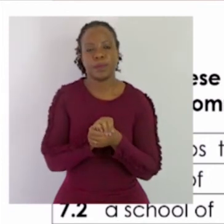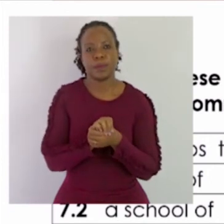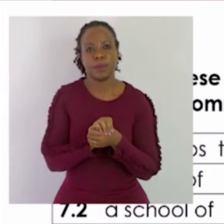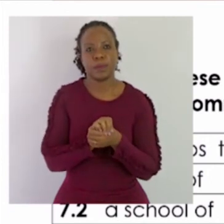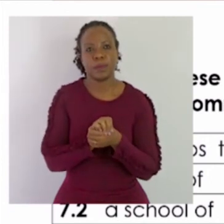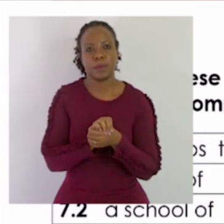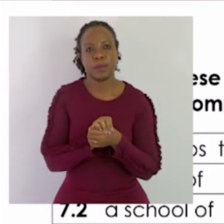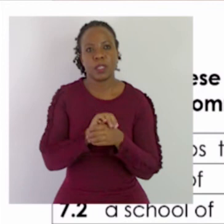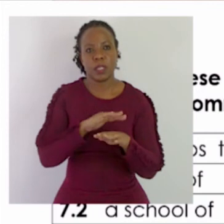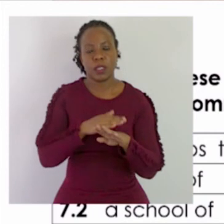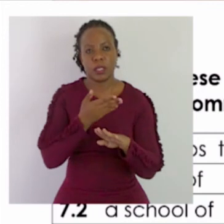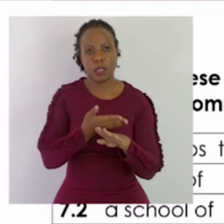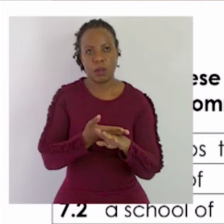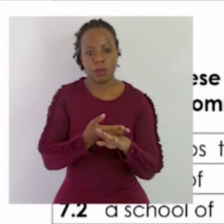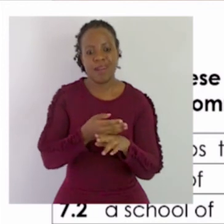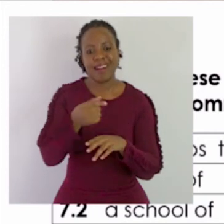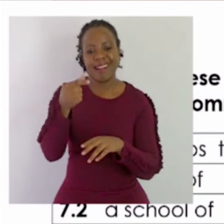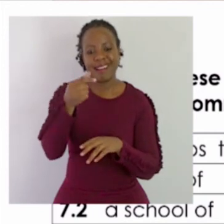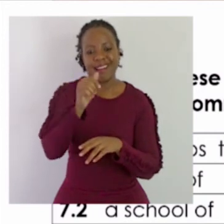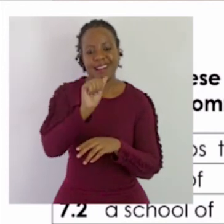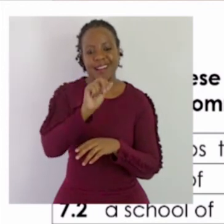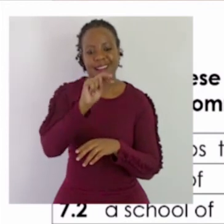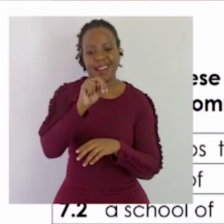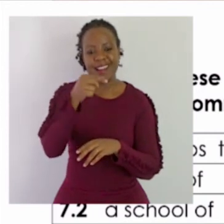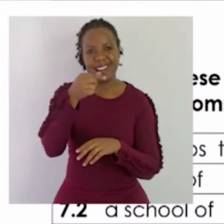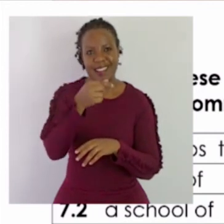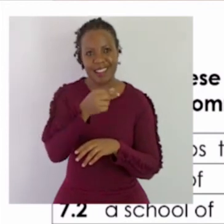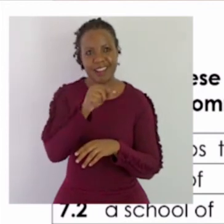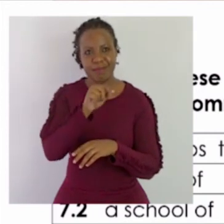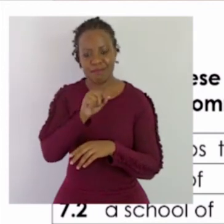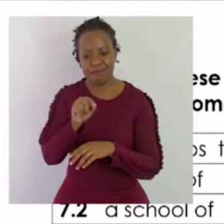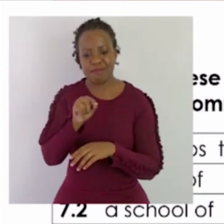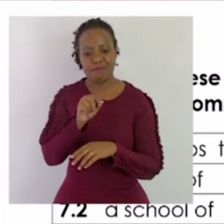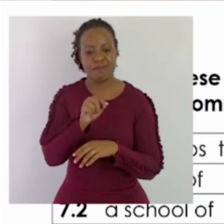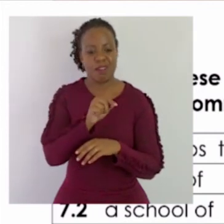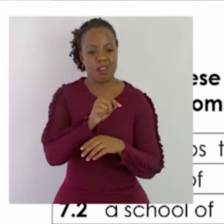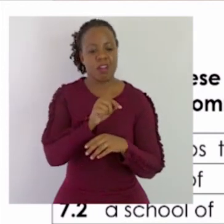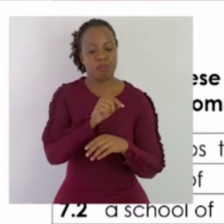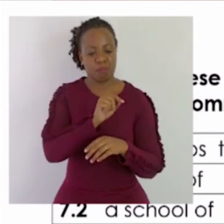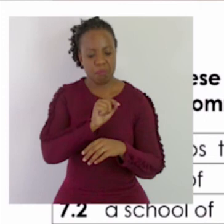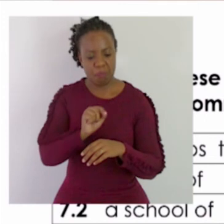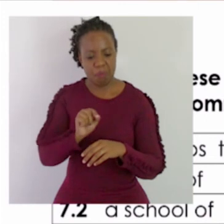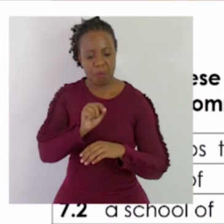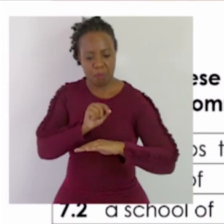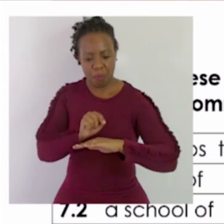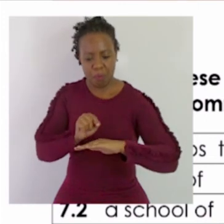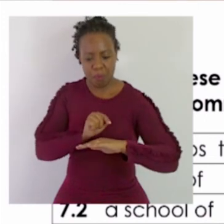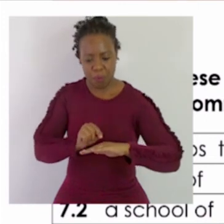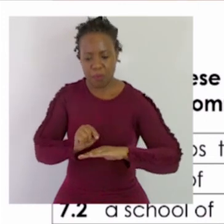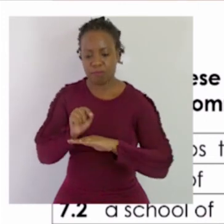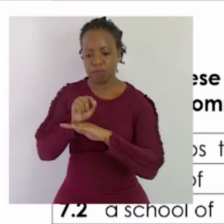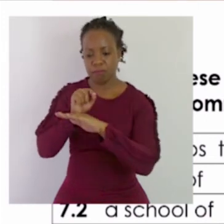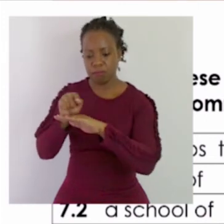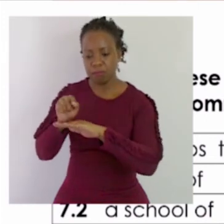A gang of dash, a school of dash, a colony of dash, a